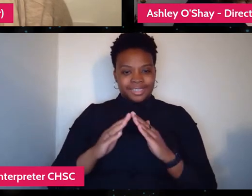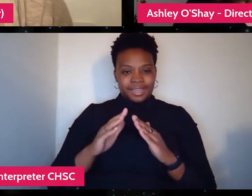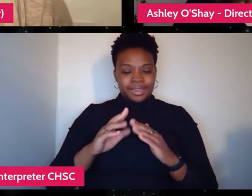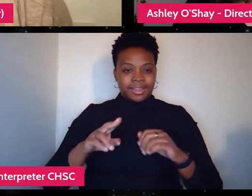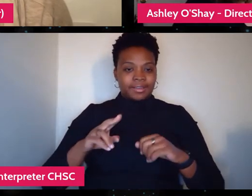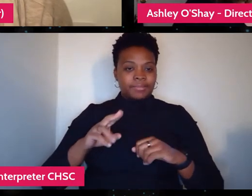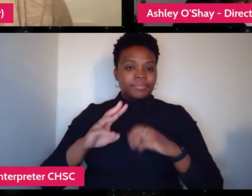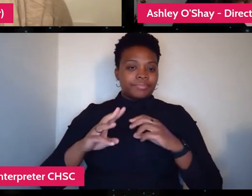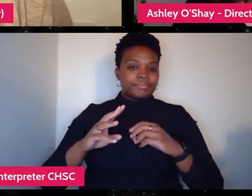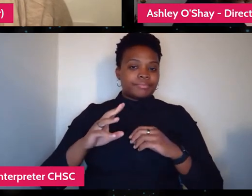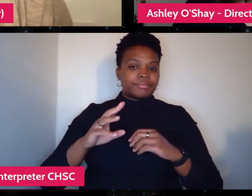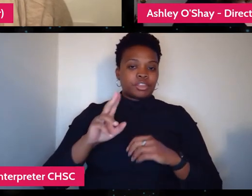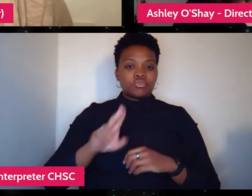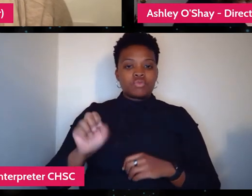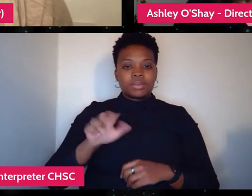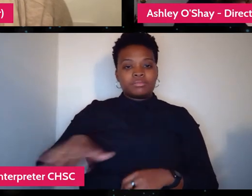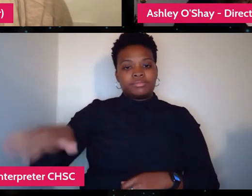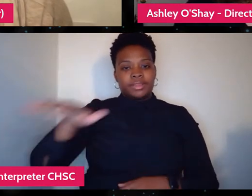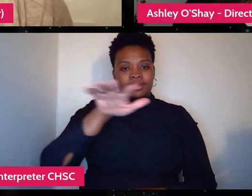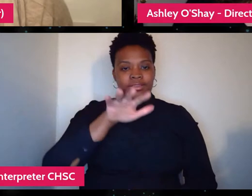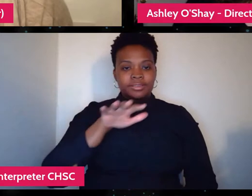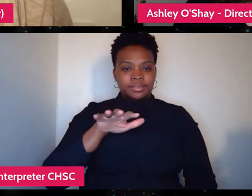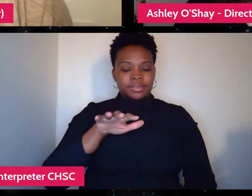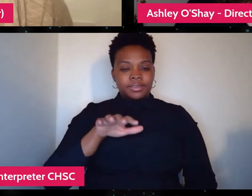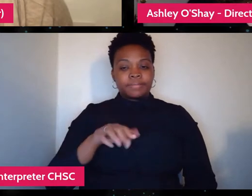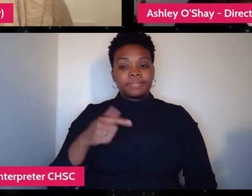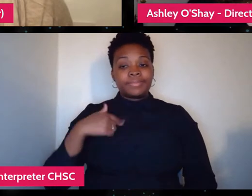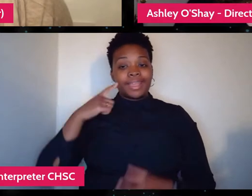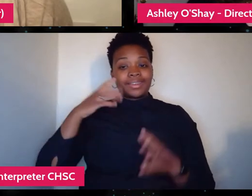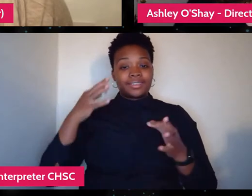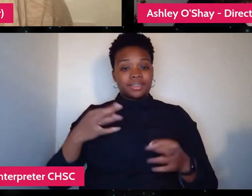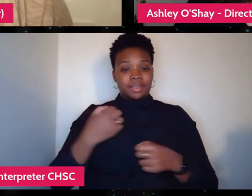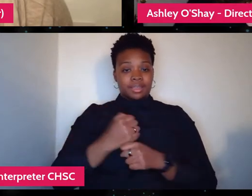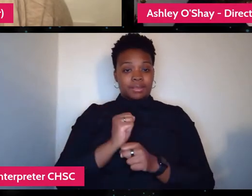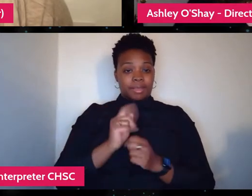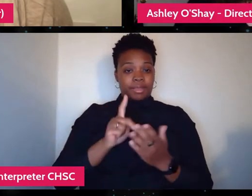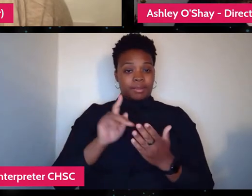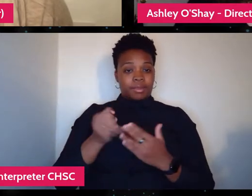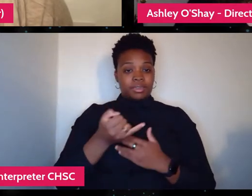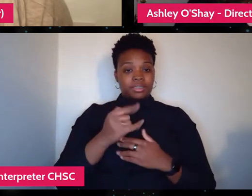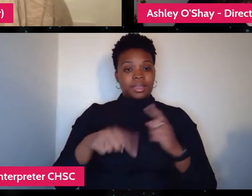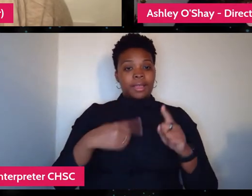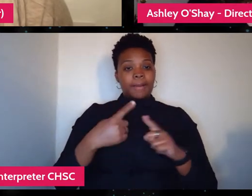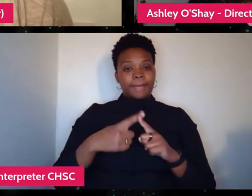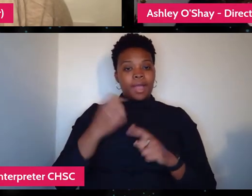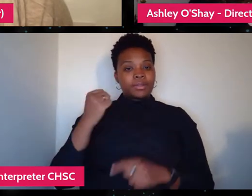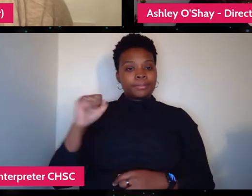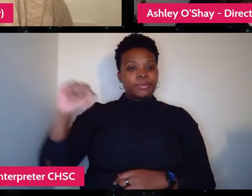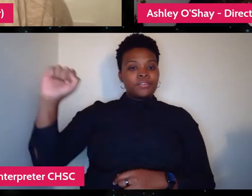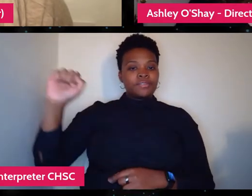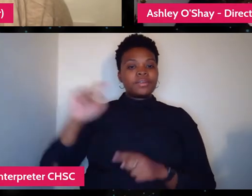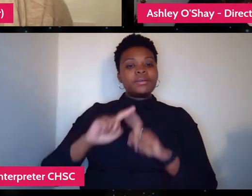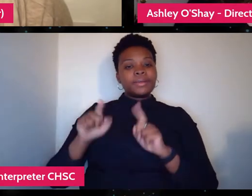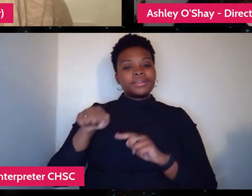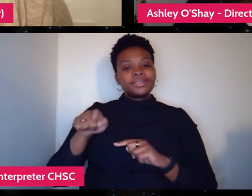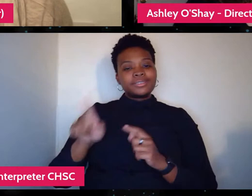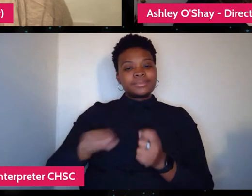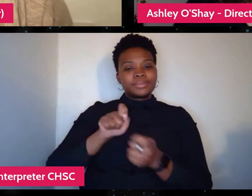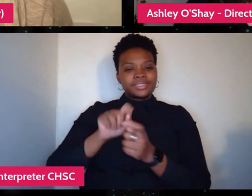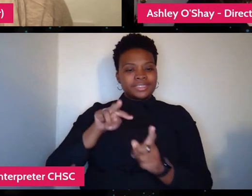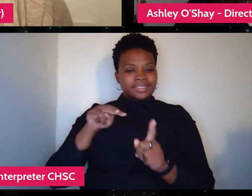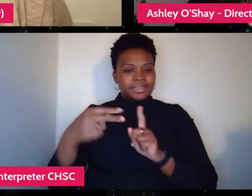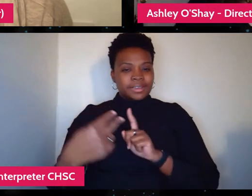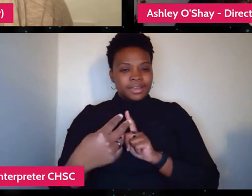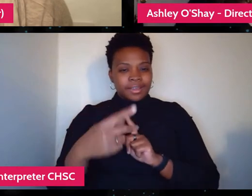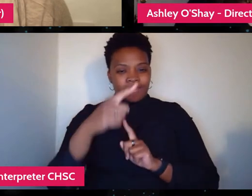And so when I decided to make a project that was going to be about the movement, but from this specific perspective